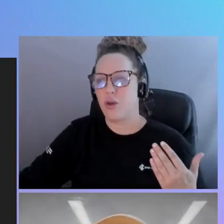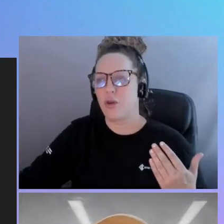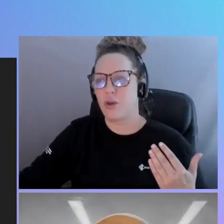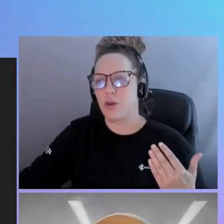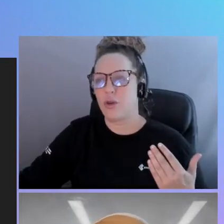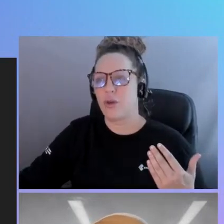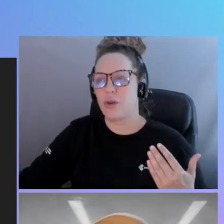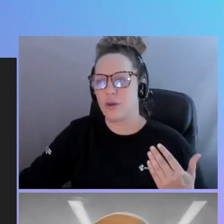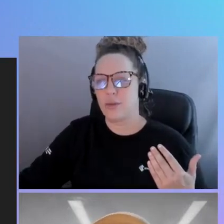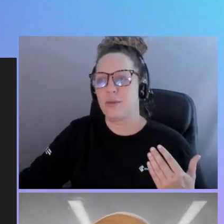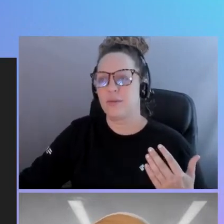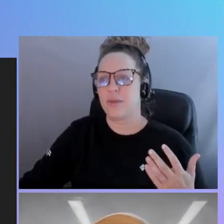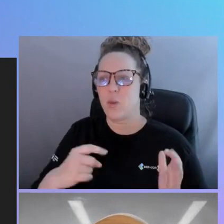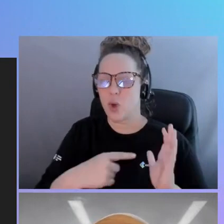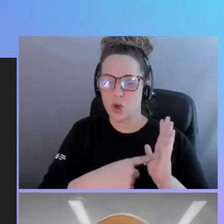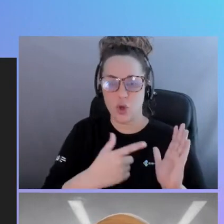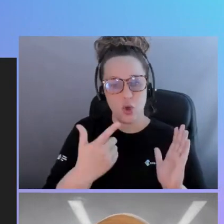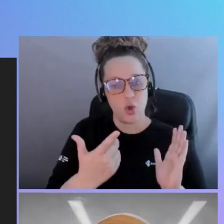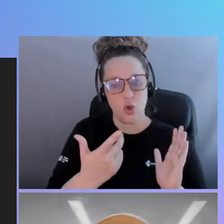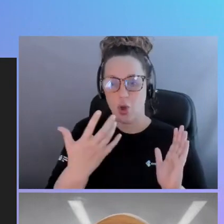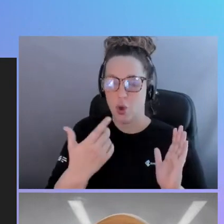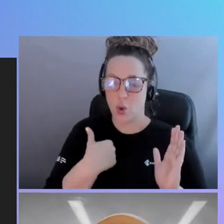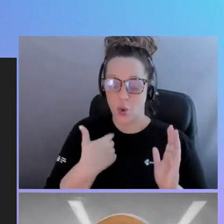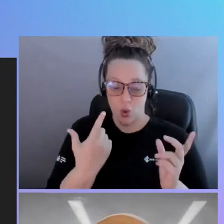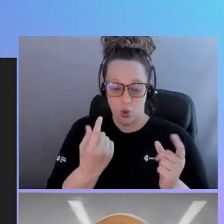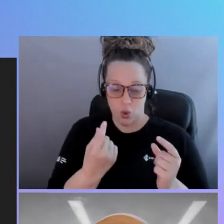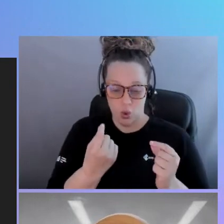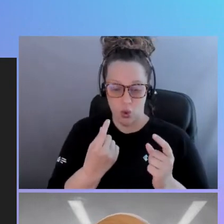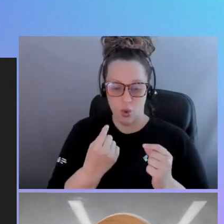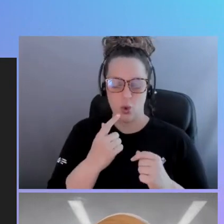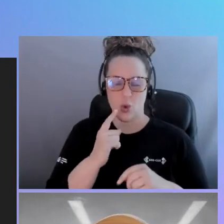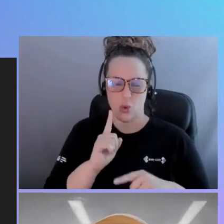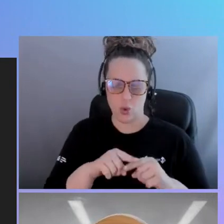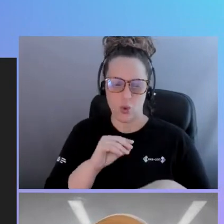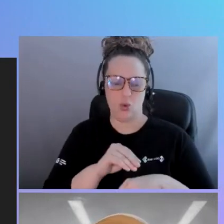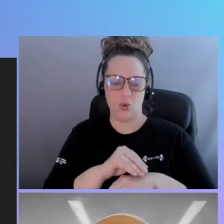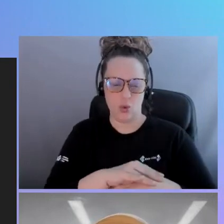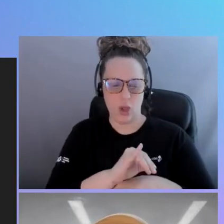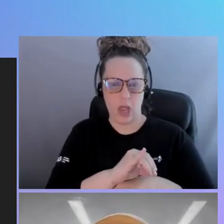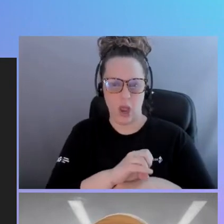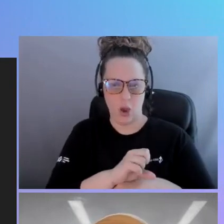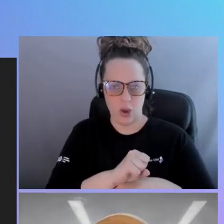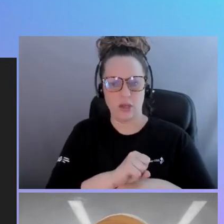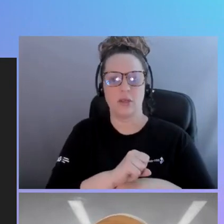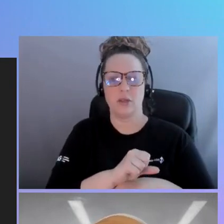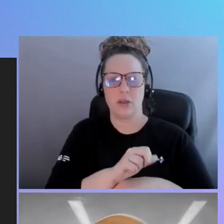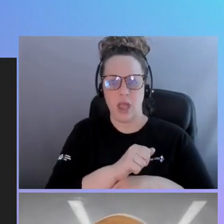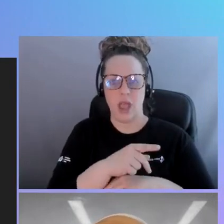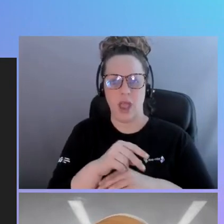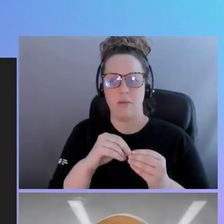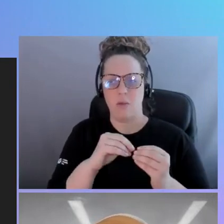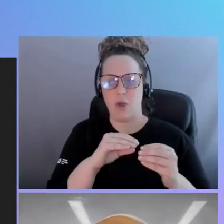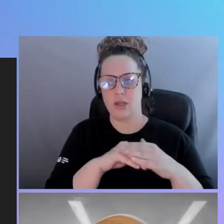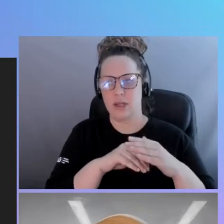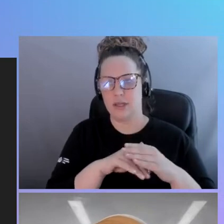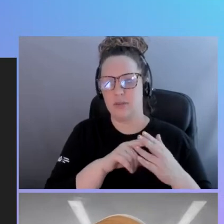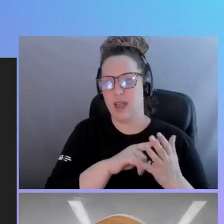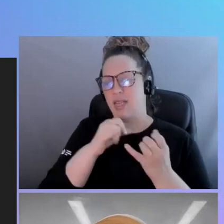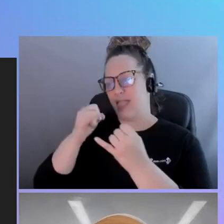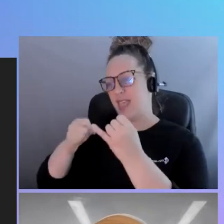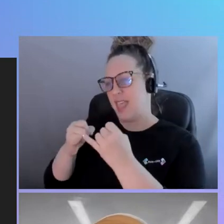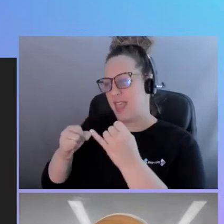you actually what can we do to make iOS apps more adaptive and therefore accessible. And in the end, we'll just wrap it